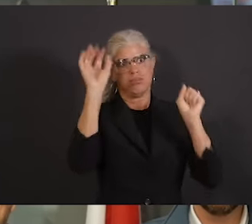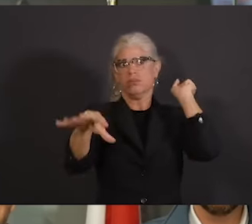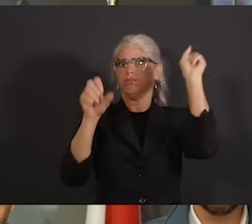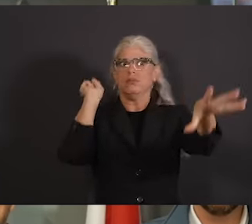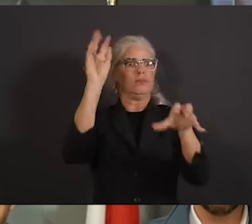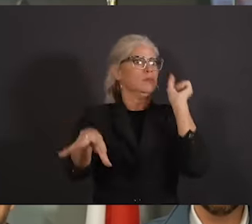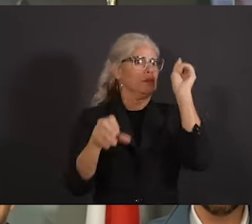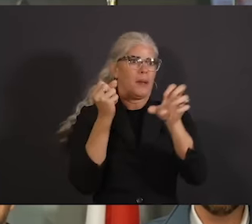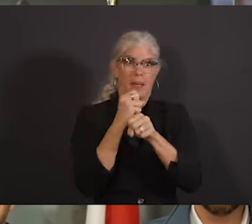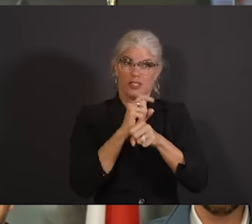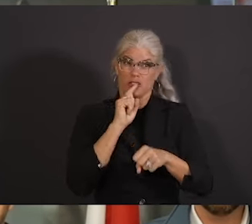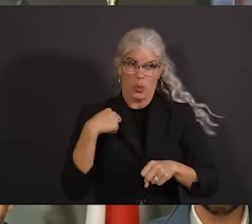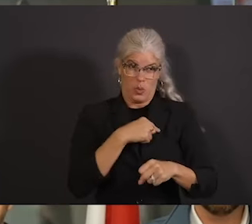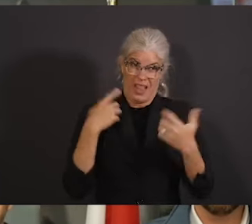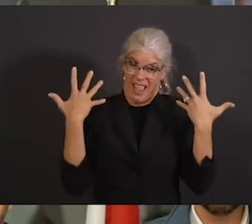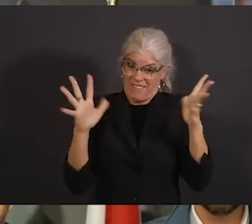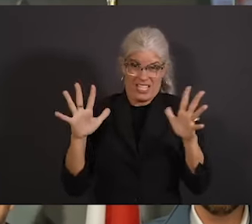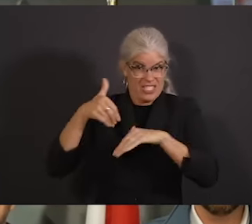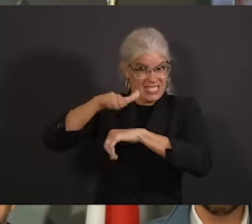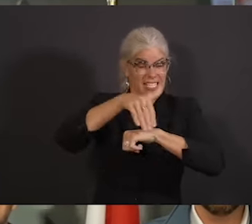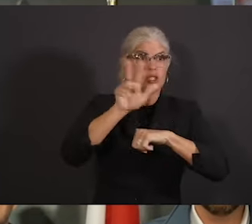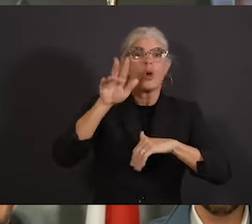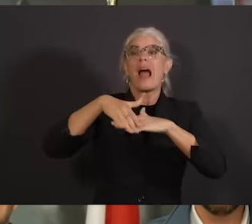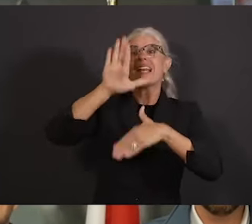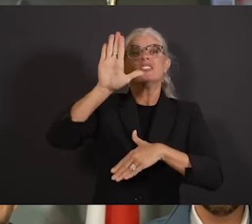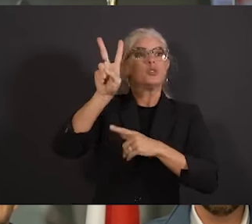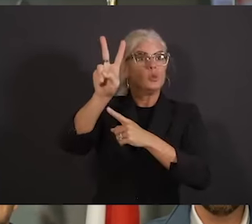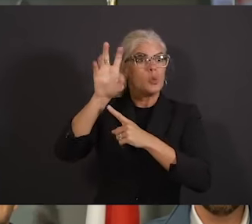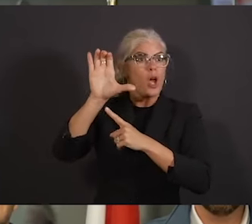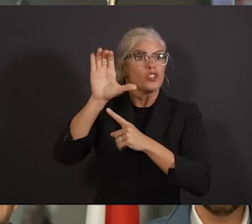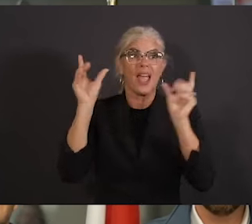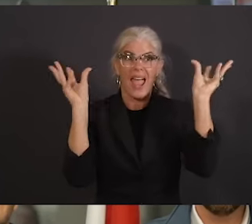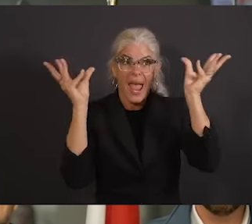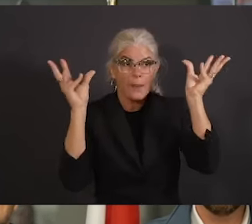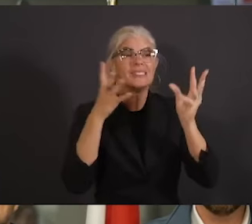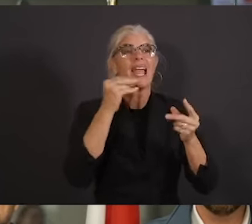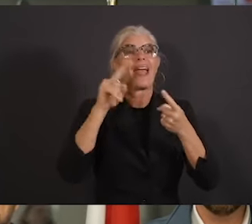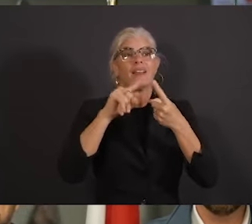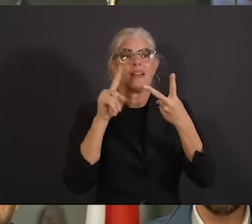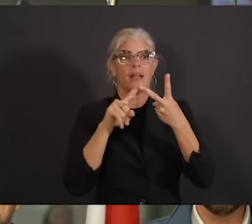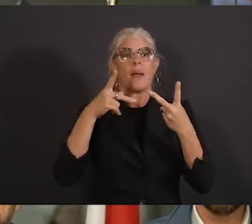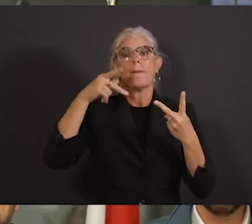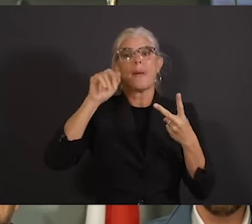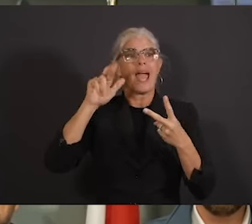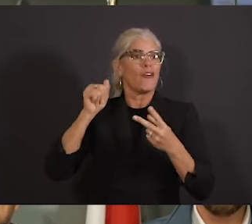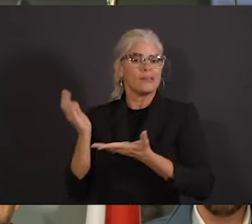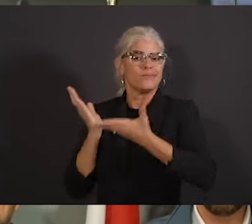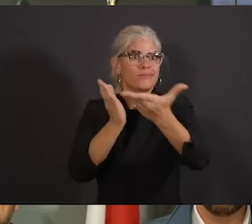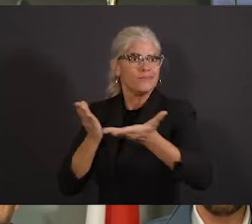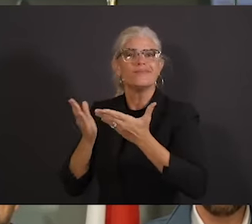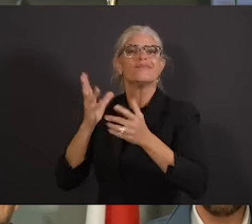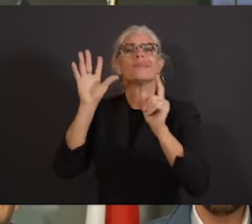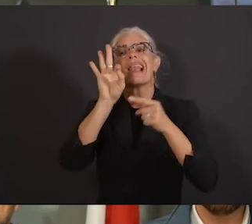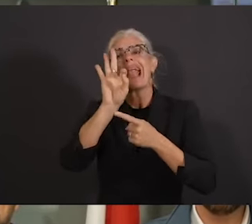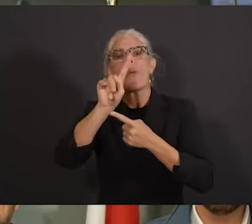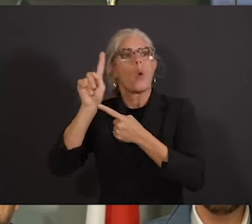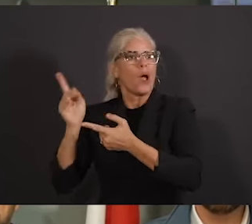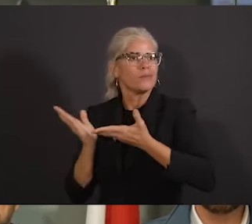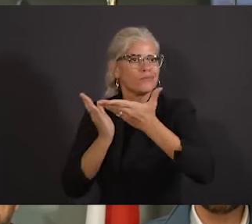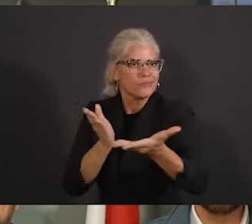200 ambulances and more than 30 paratransits are in Central Florida footprint, ready to support first